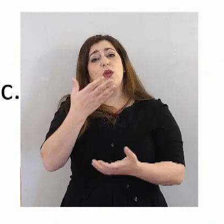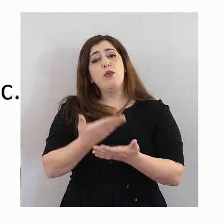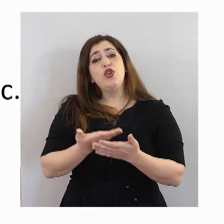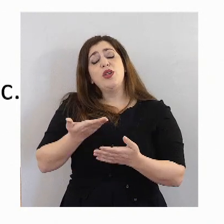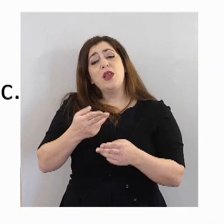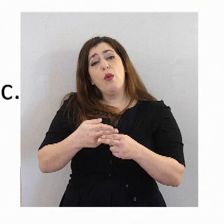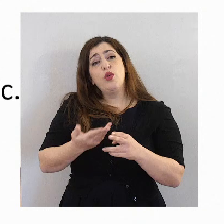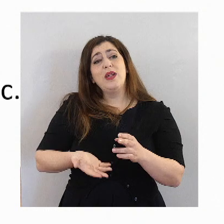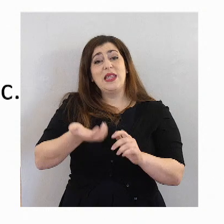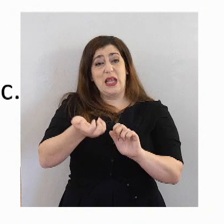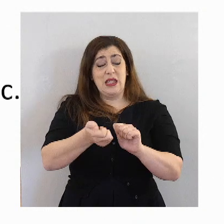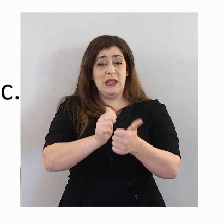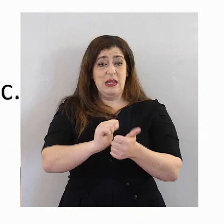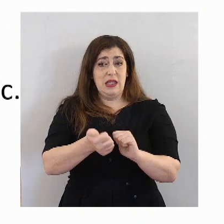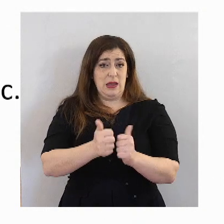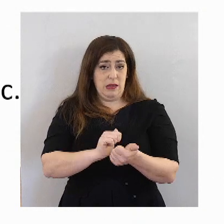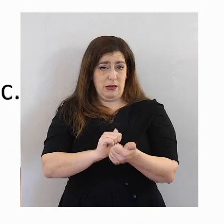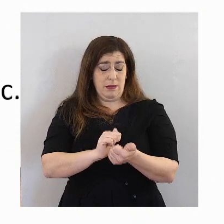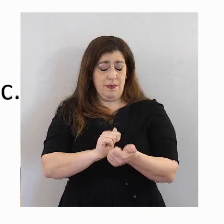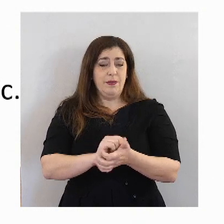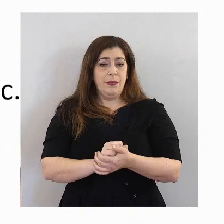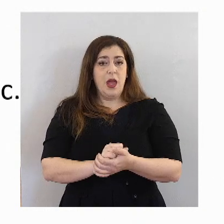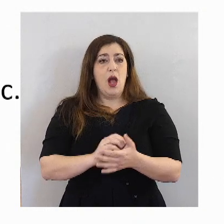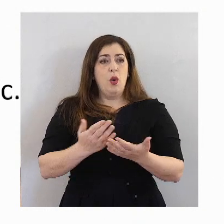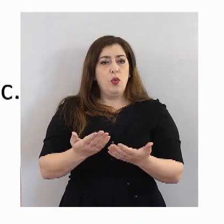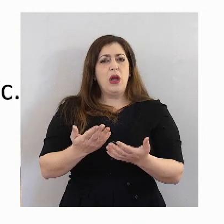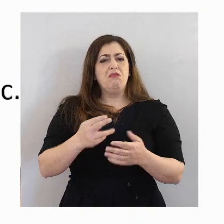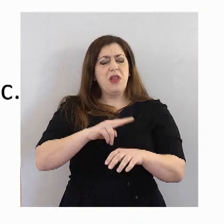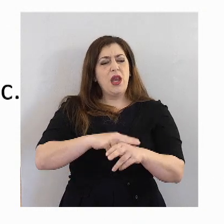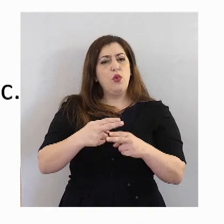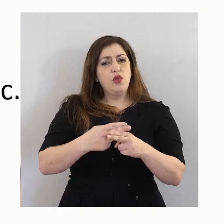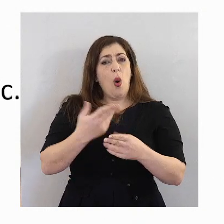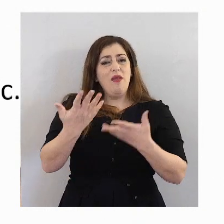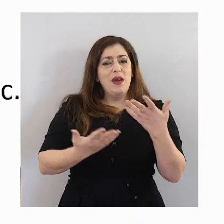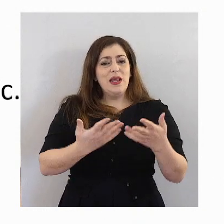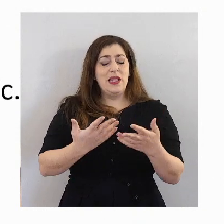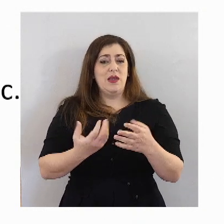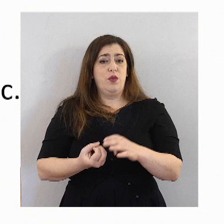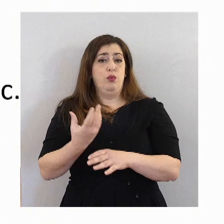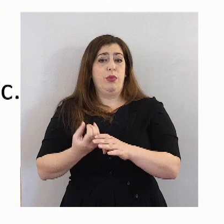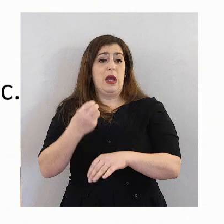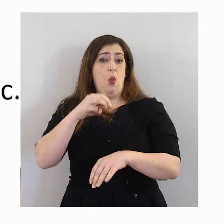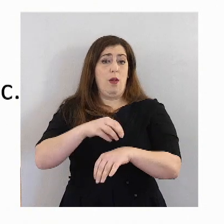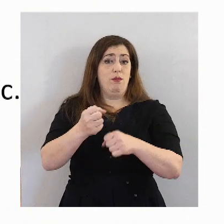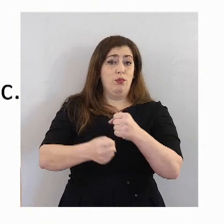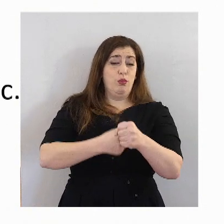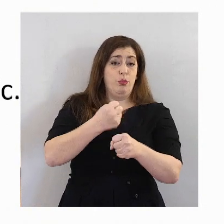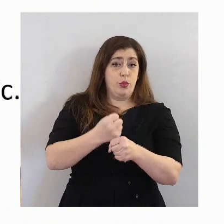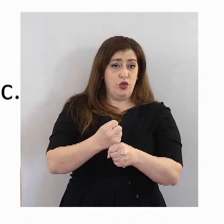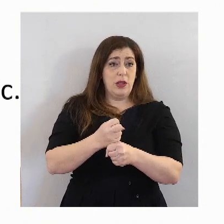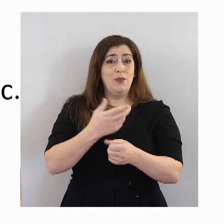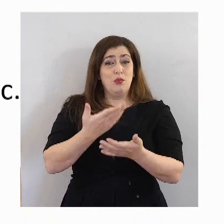to use also the resources developed through the project, and 2 supplementary sessions took place